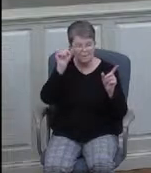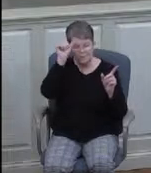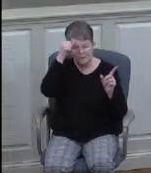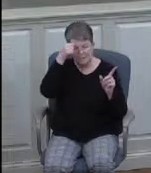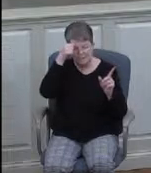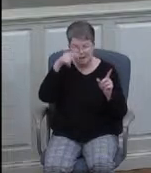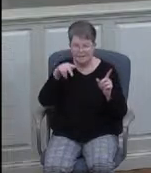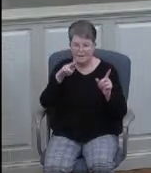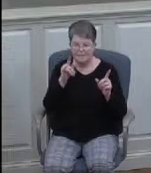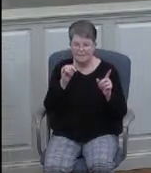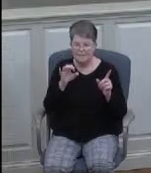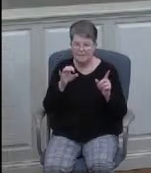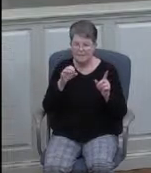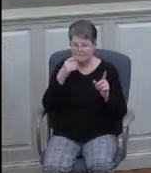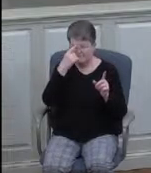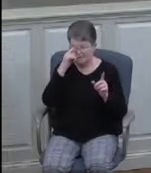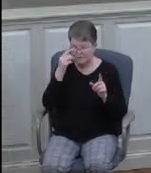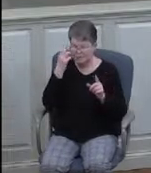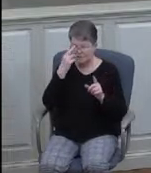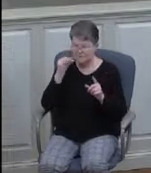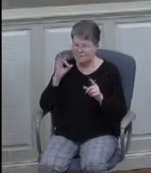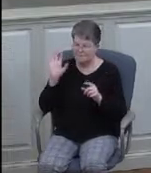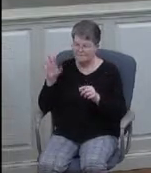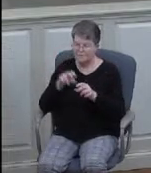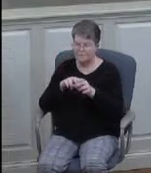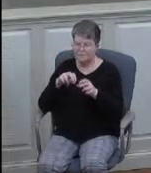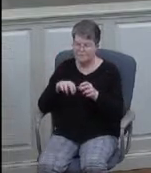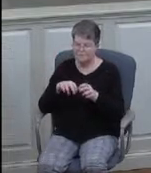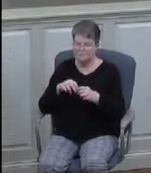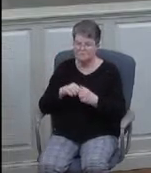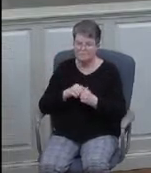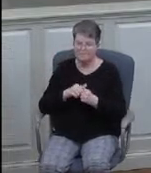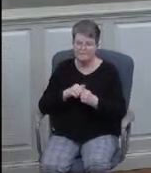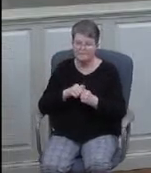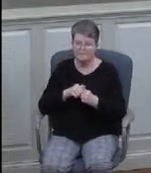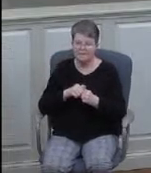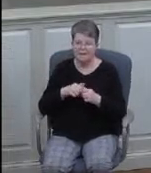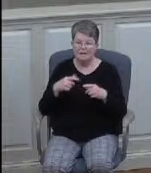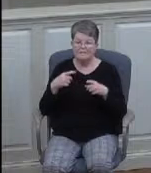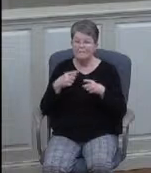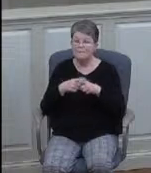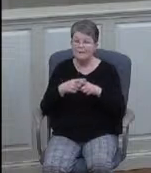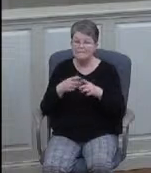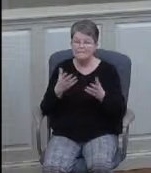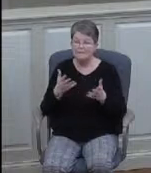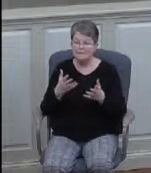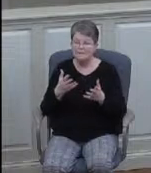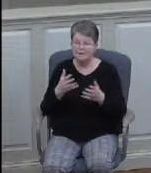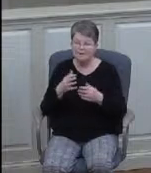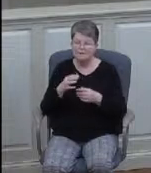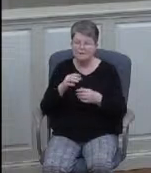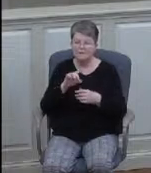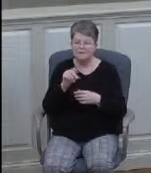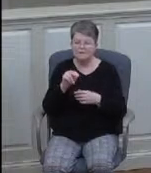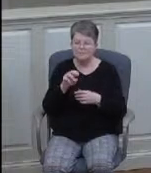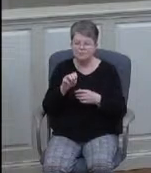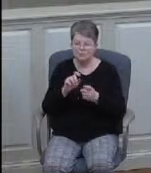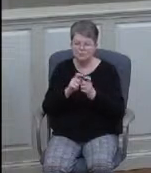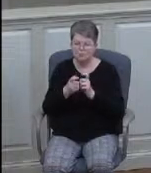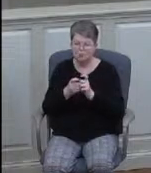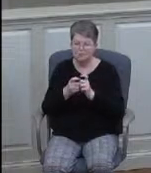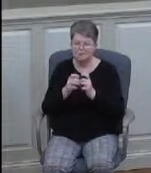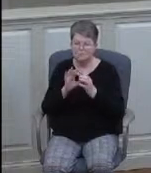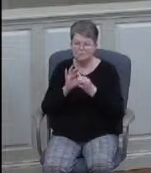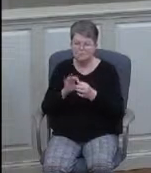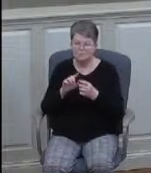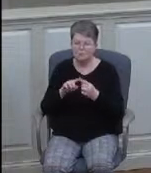the reason for your conflict, please, per our ethics ordinance. Well, the conflict is as this zone change pertains to